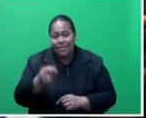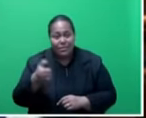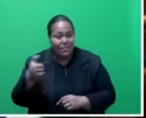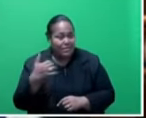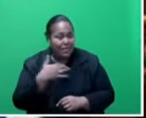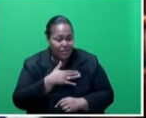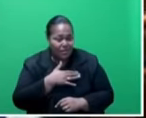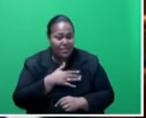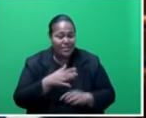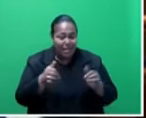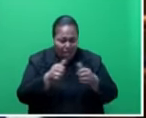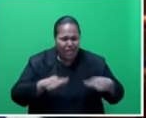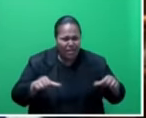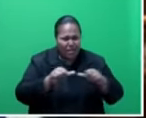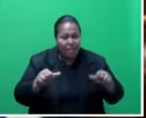19,678 agricultural households